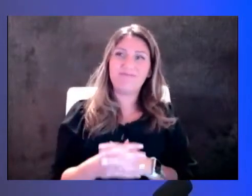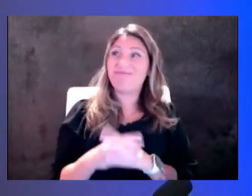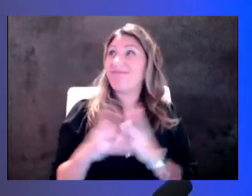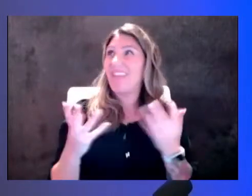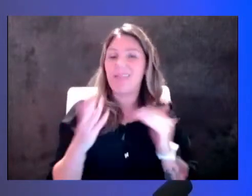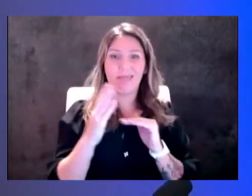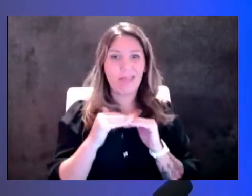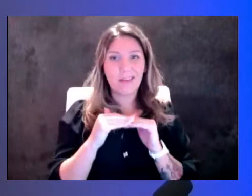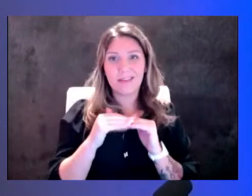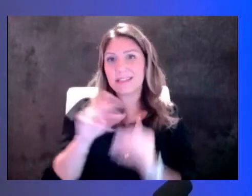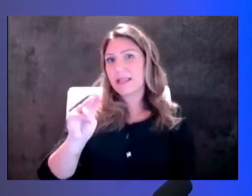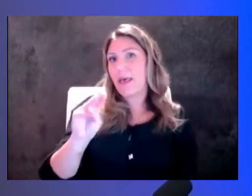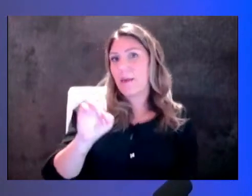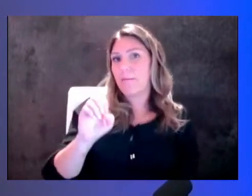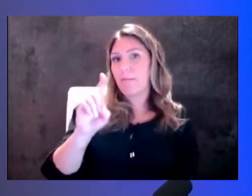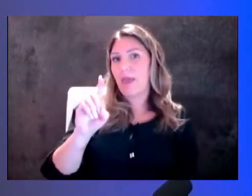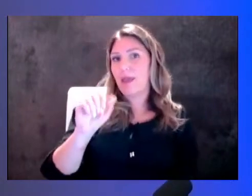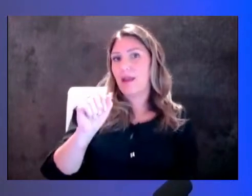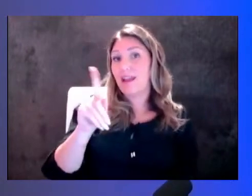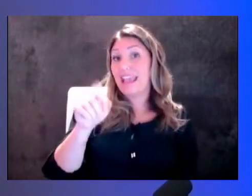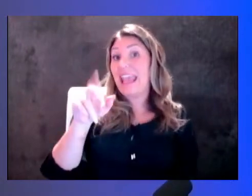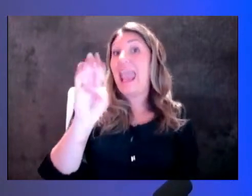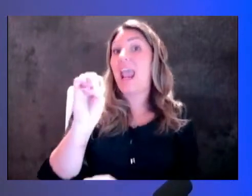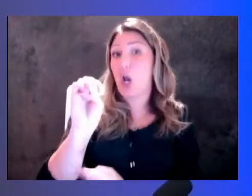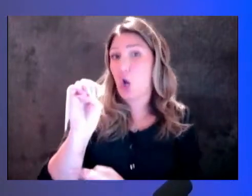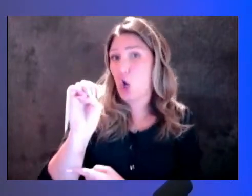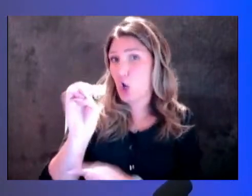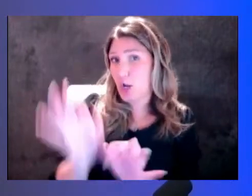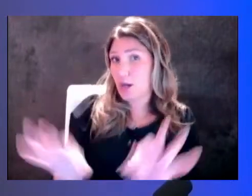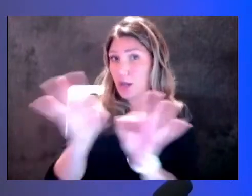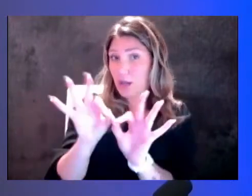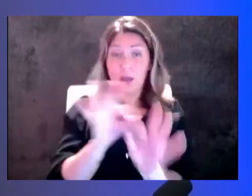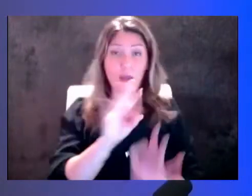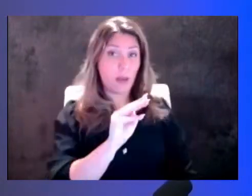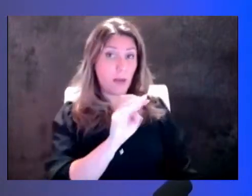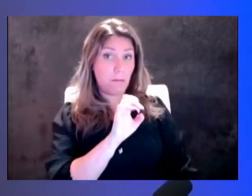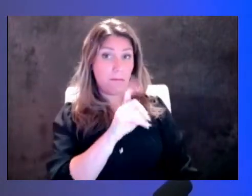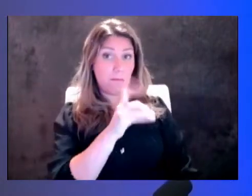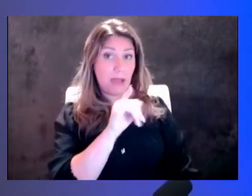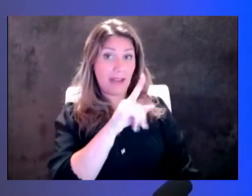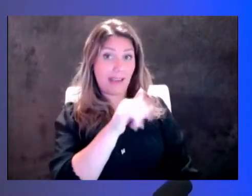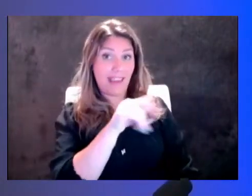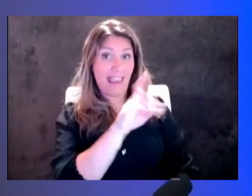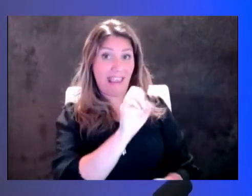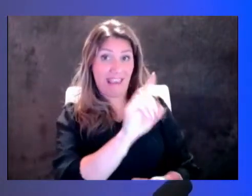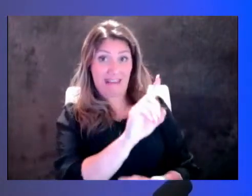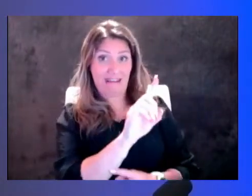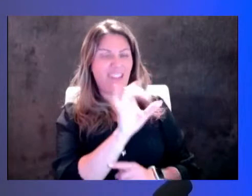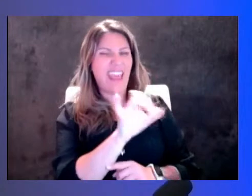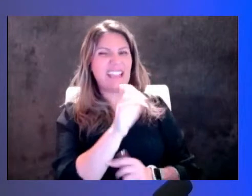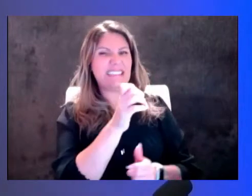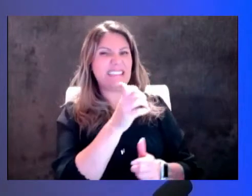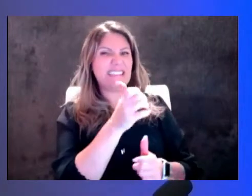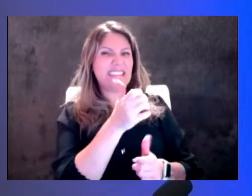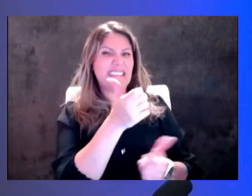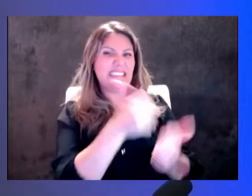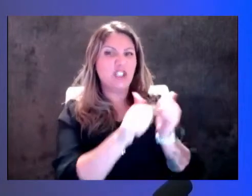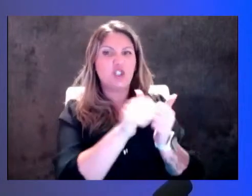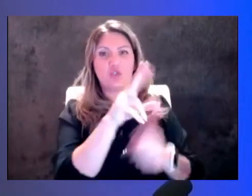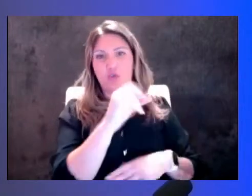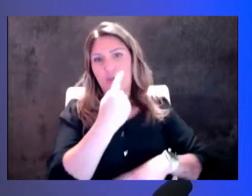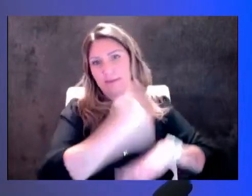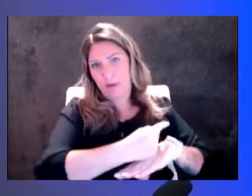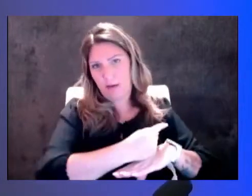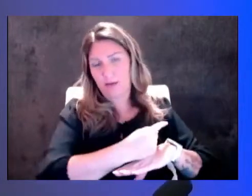Medicare patients. Again, Medicaid state, moving target every 30 days. And then we are constantly talking to all of the